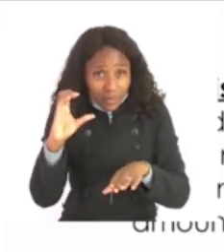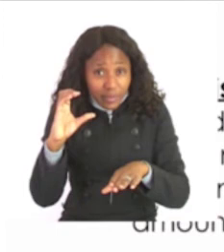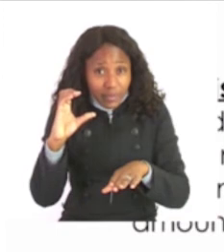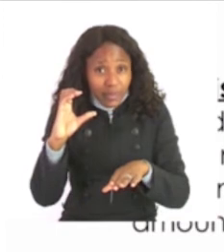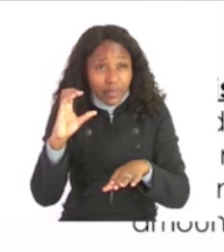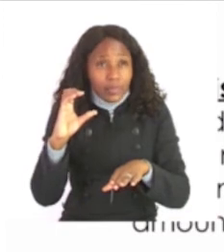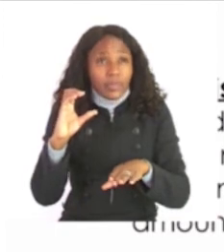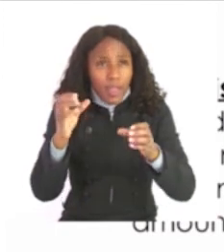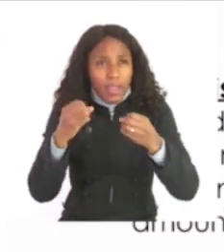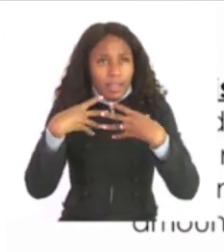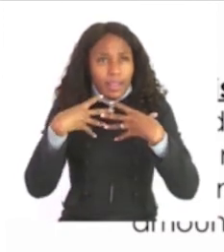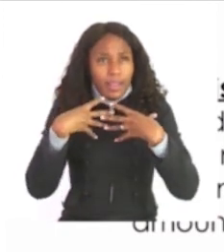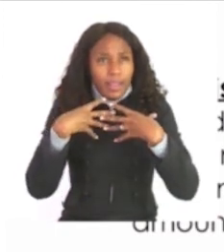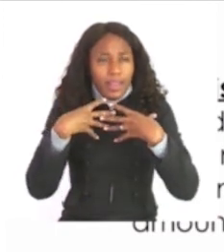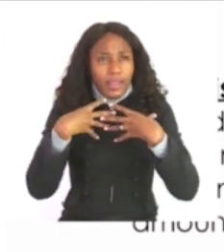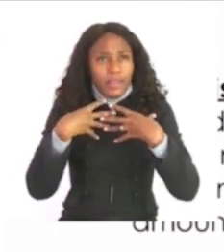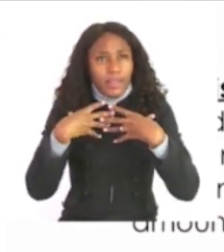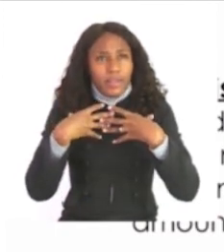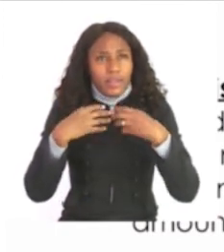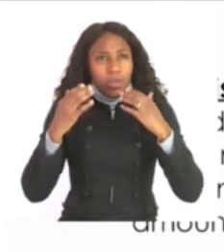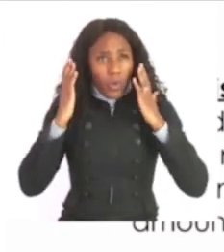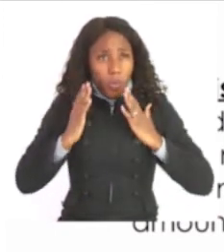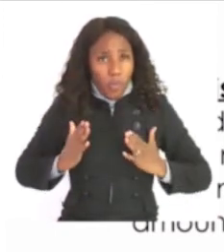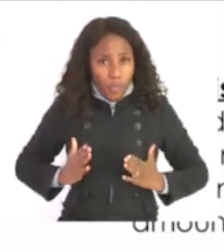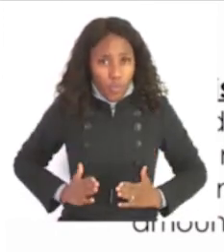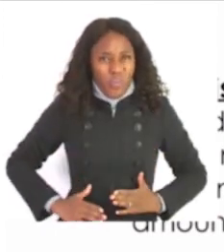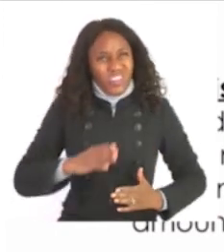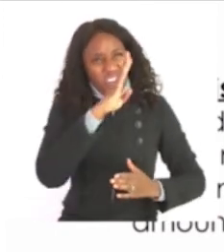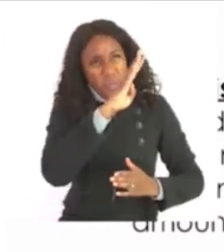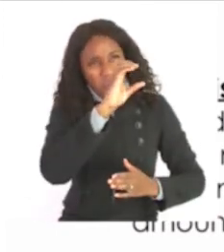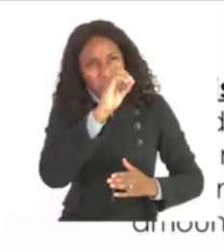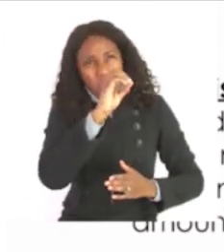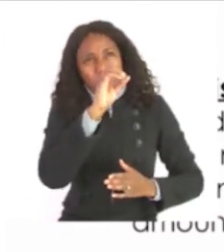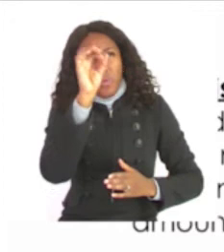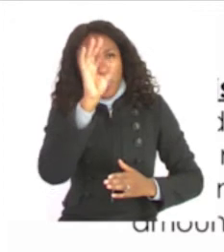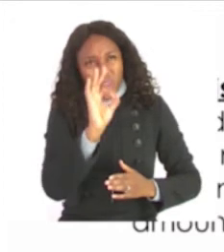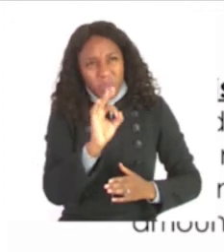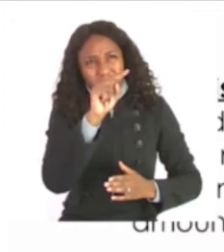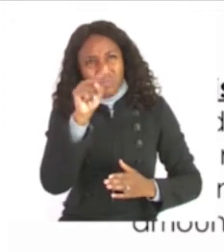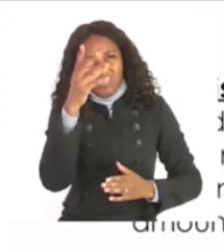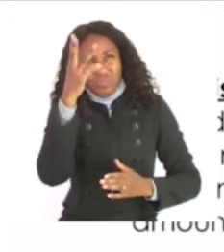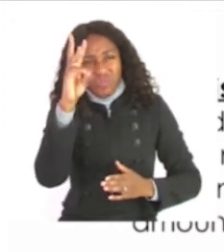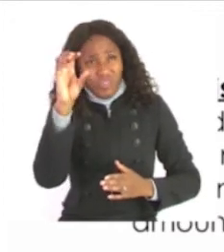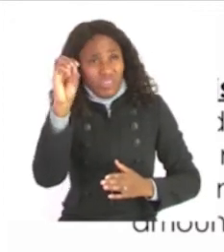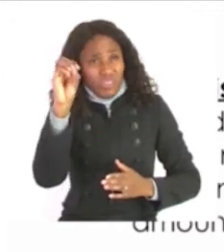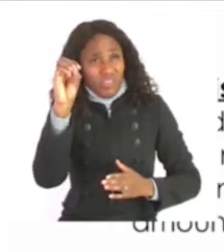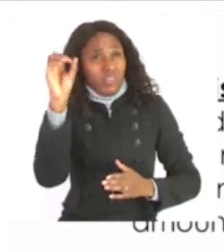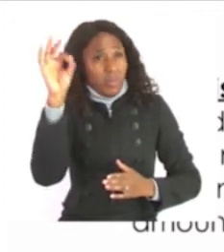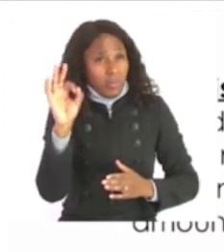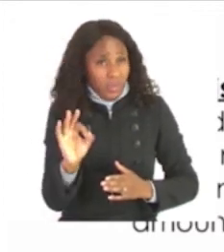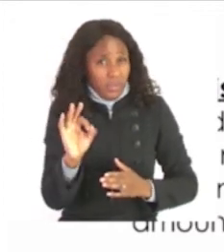it provides a big portion of our meal. Why? Chanel, do you know? Well,